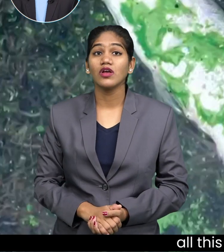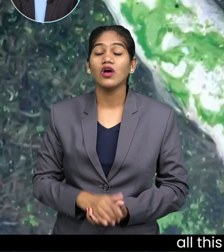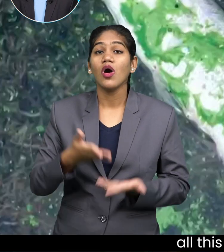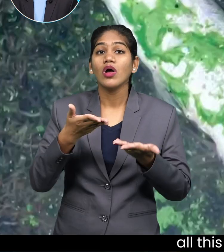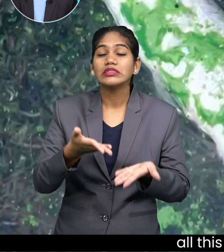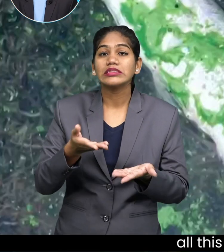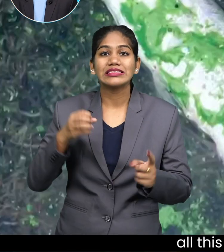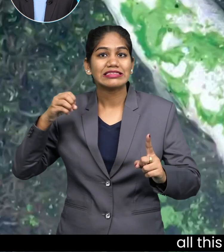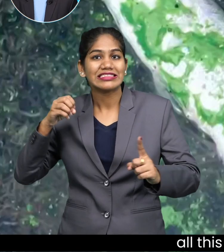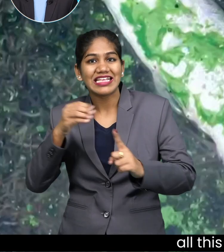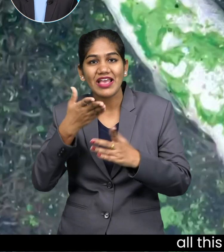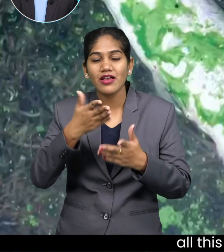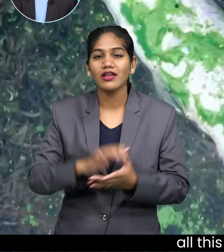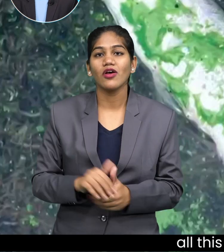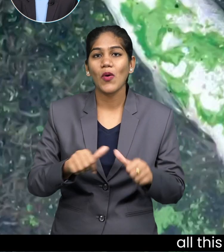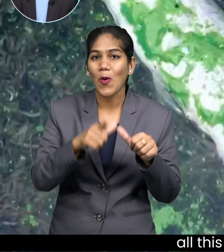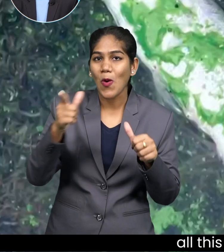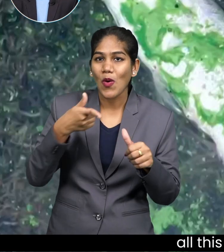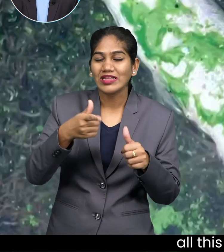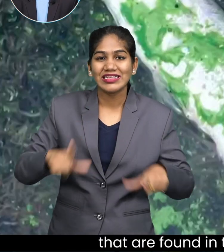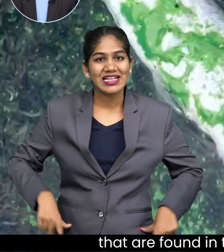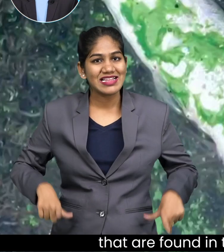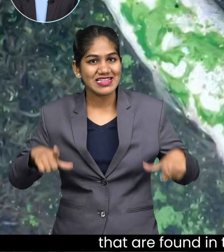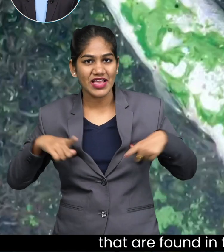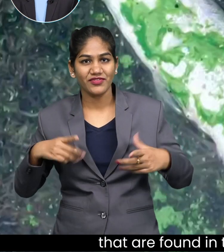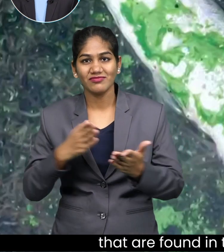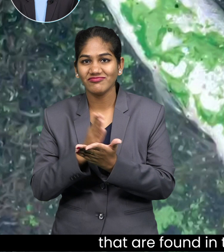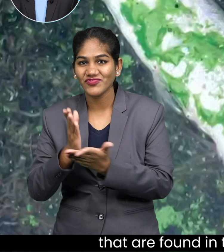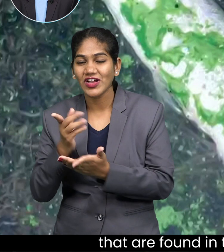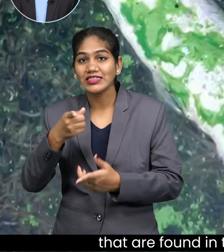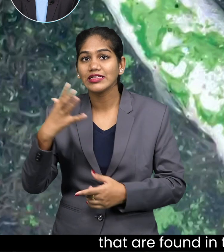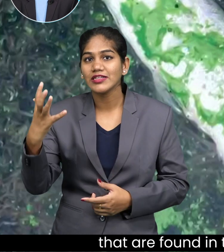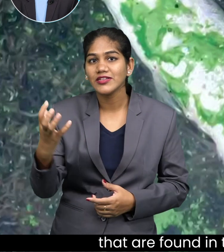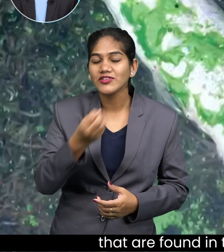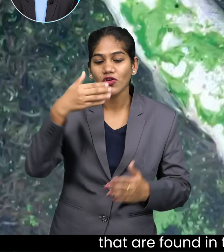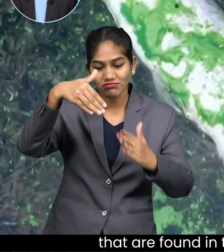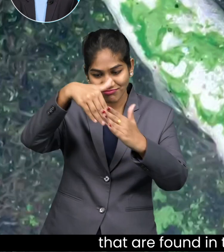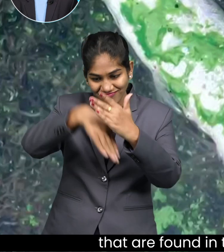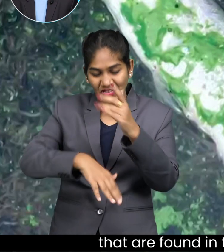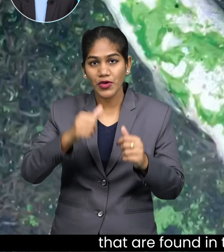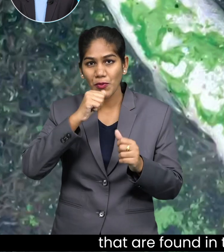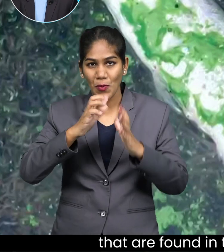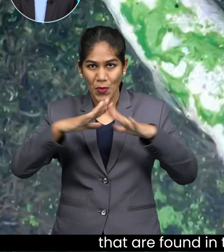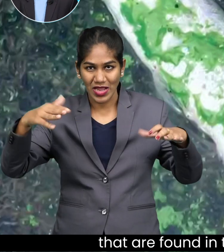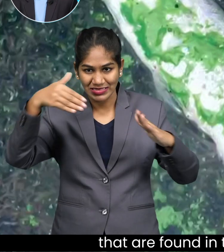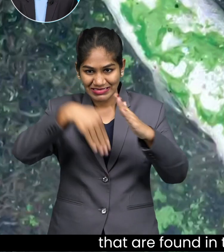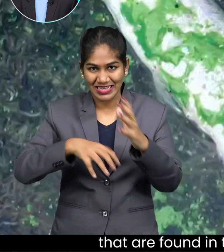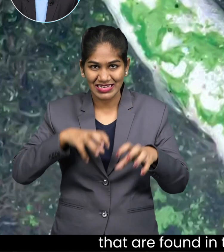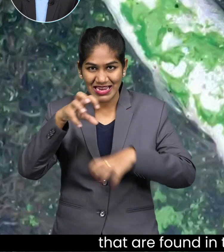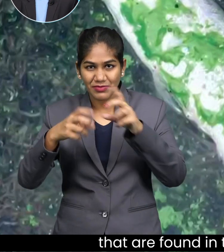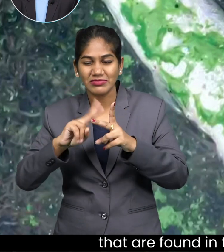All this can affect the life forms that are found in these water bodies in various